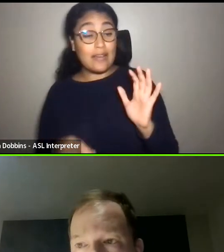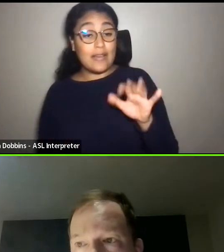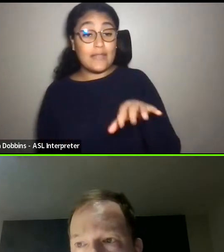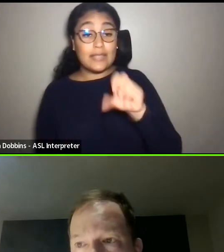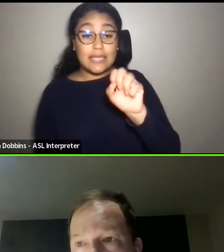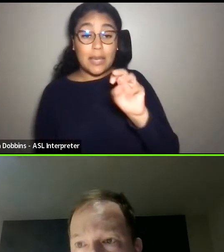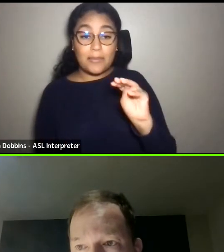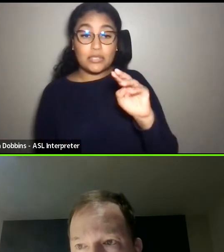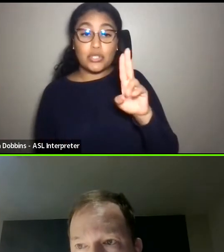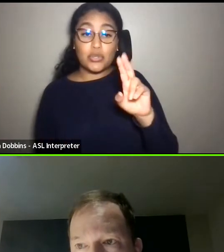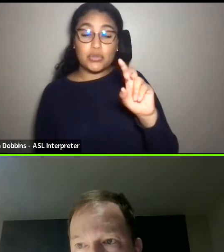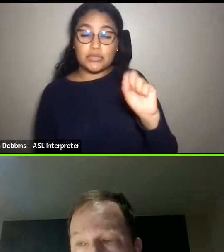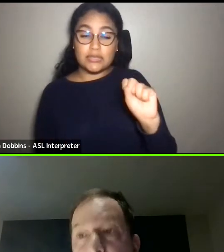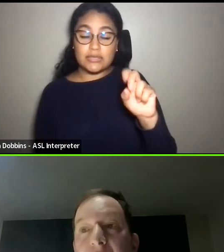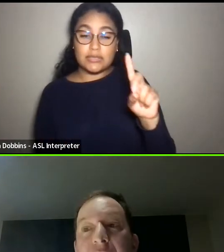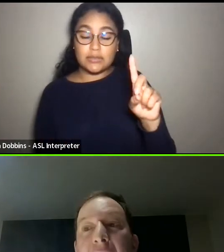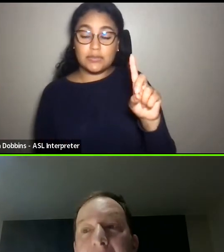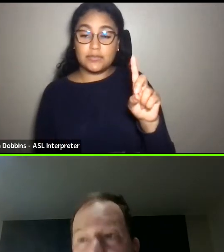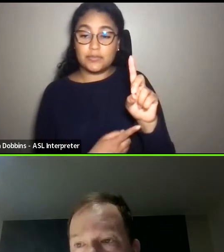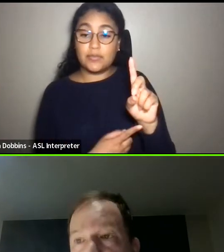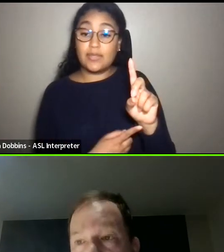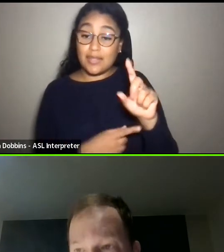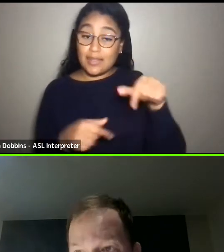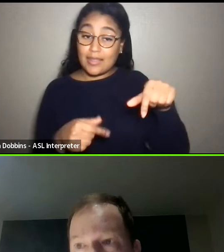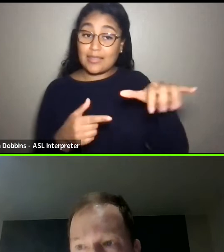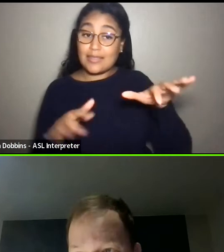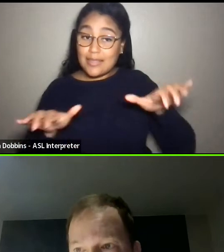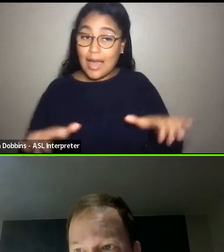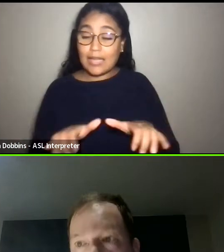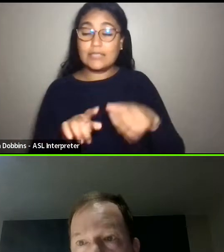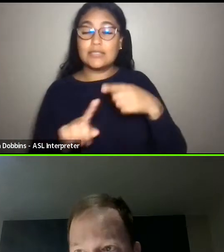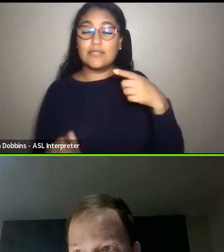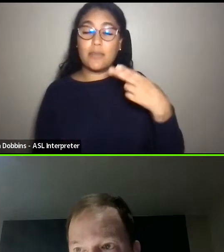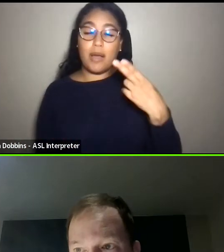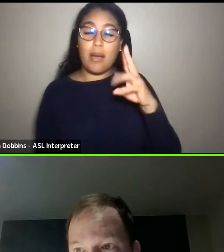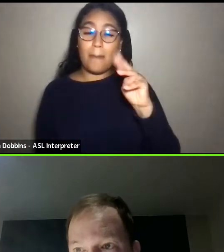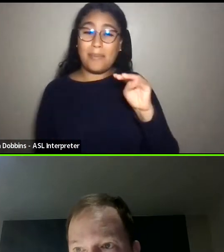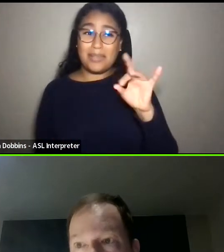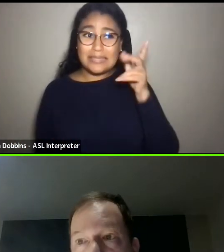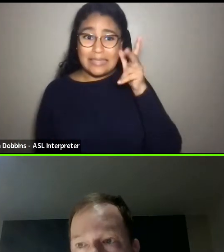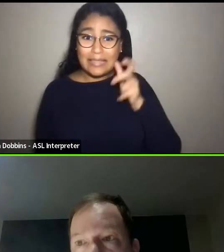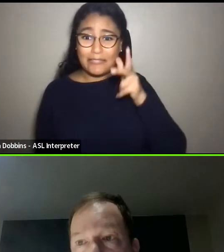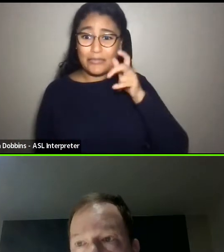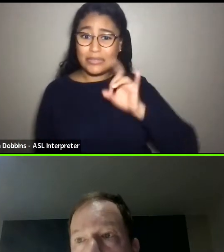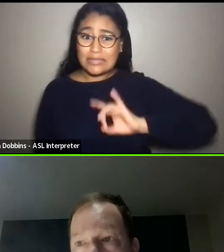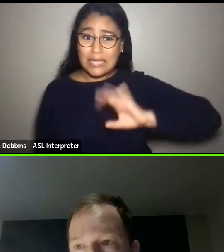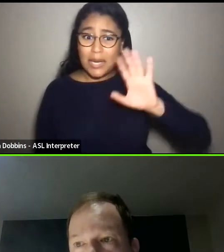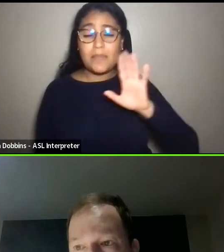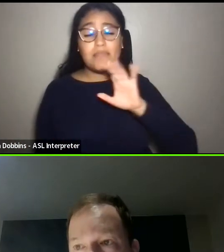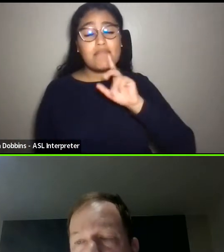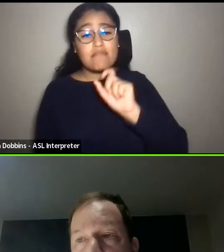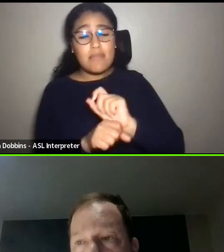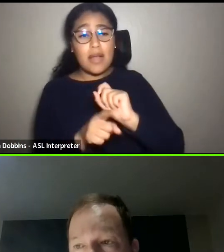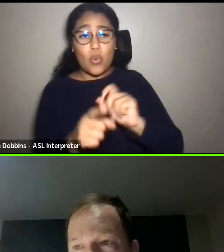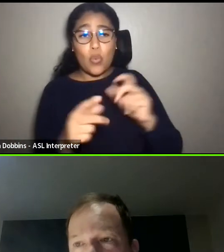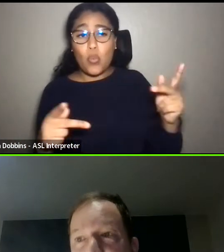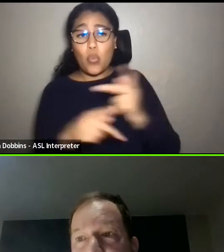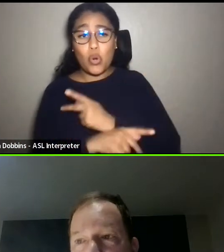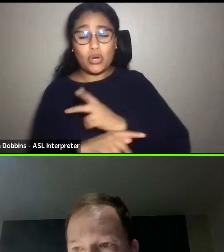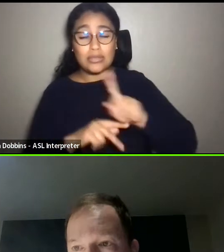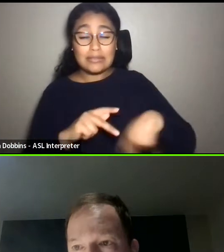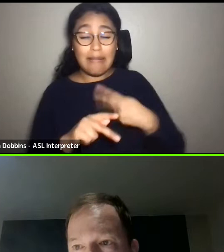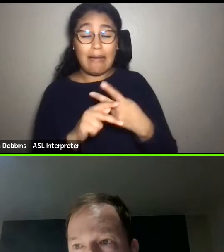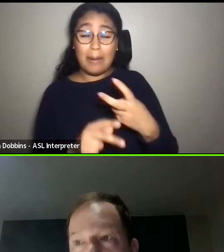Mateo Union High School District that the actions of Hamas are evil and amount to the worst type of